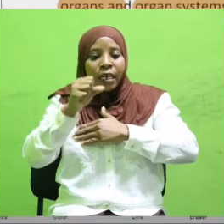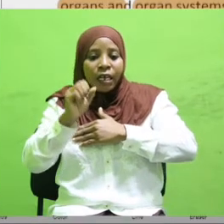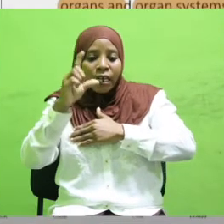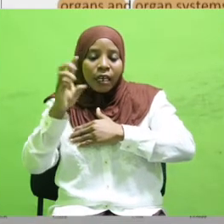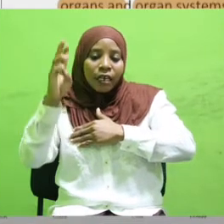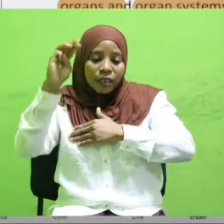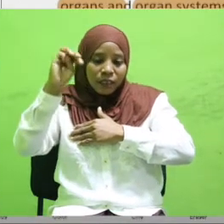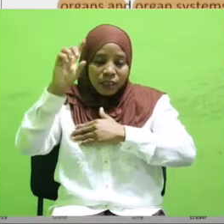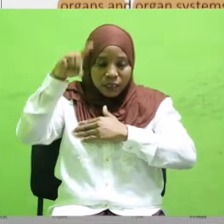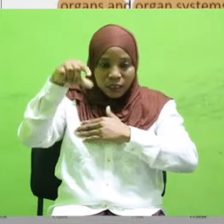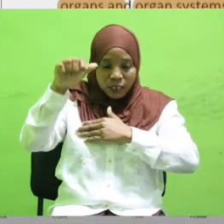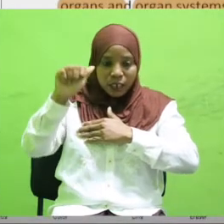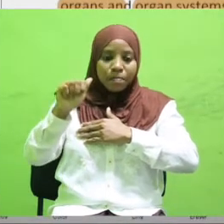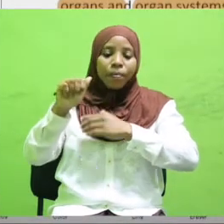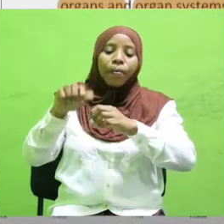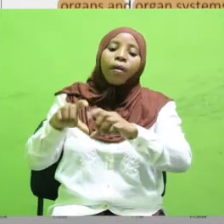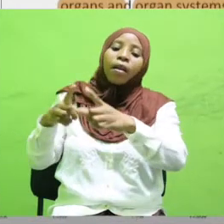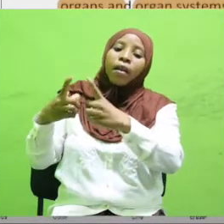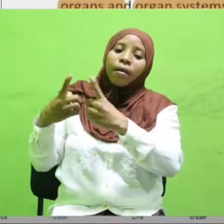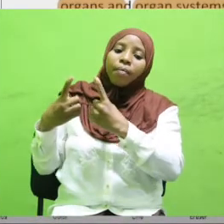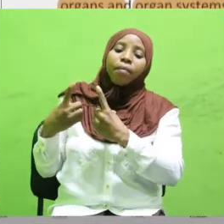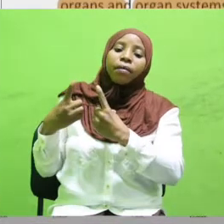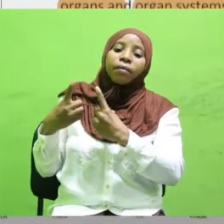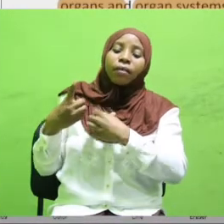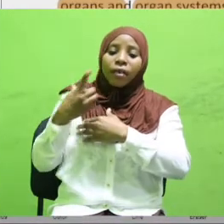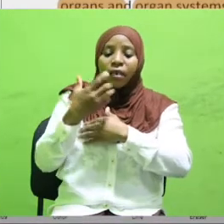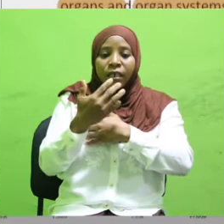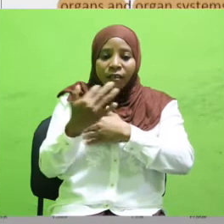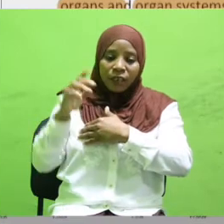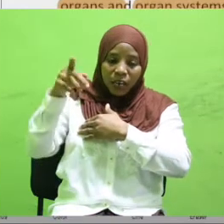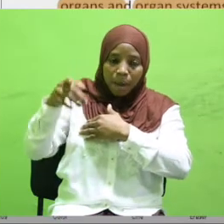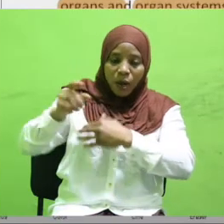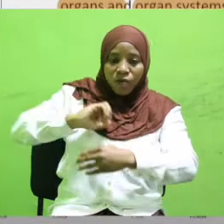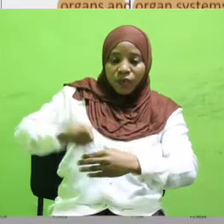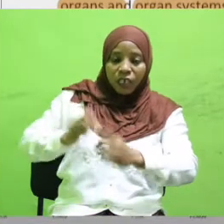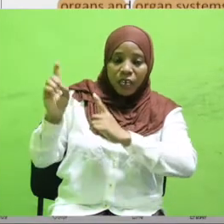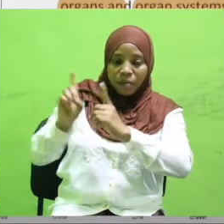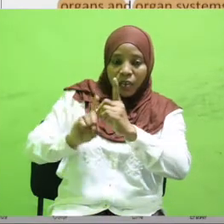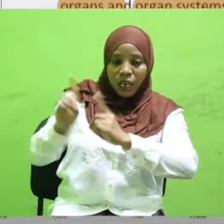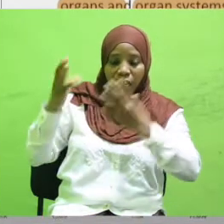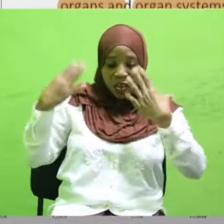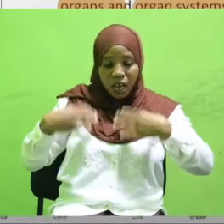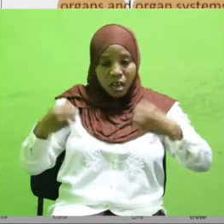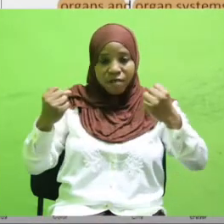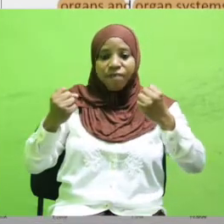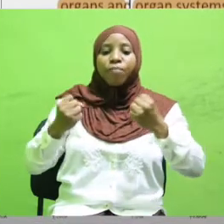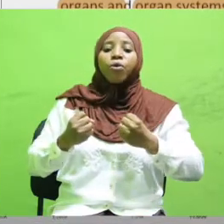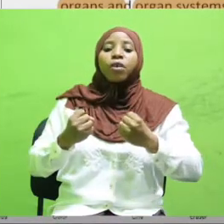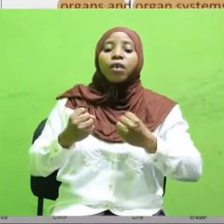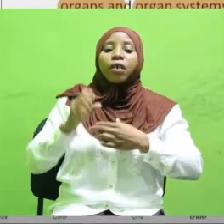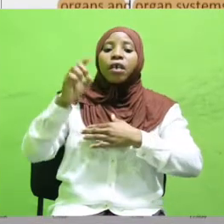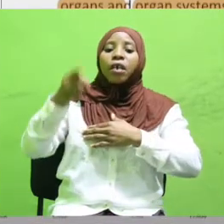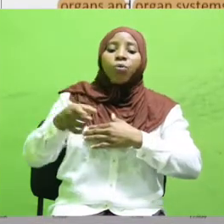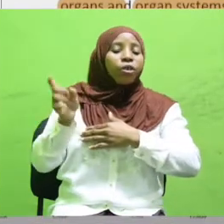shoot. While the members of kingdom fungi have bodies which are organized into